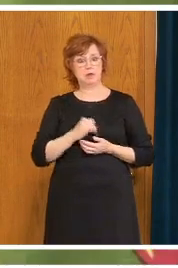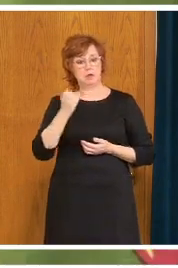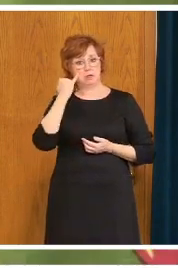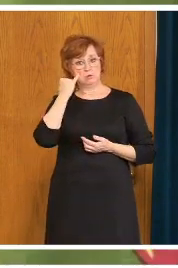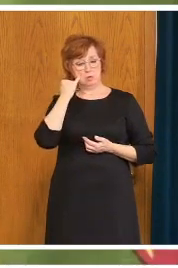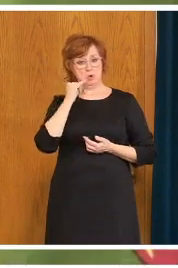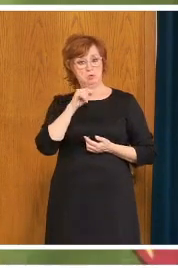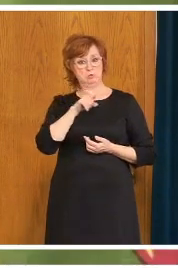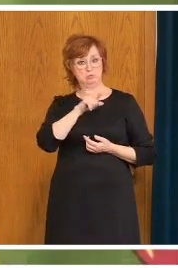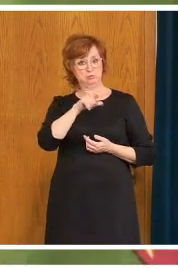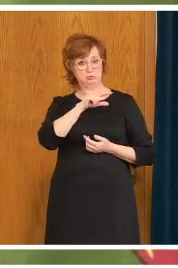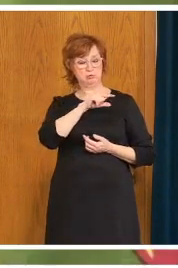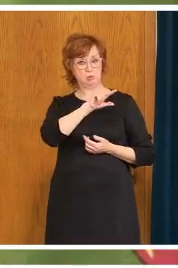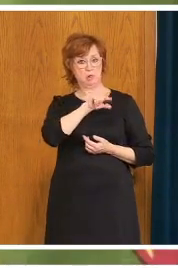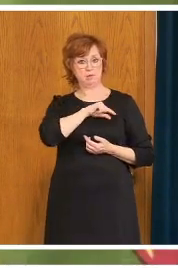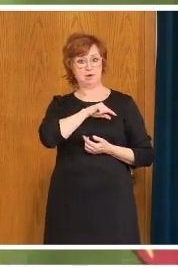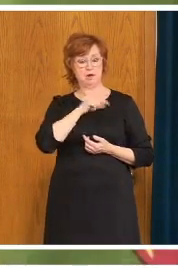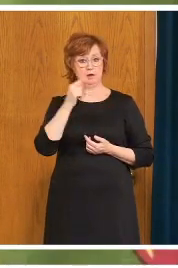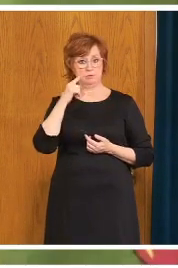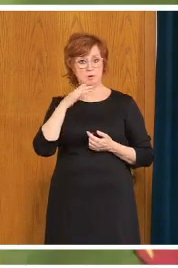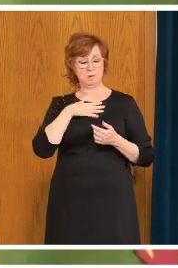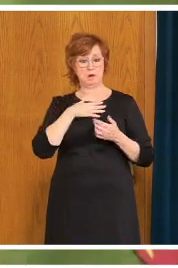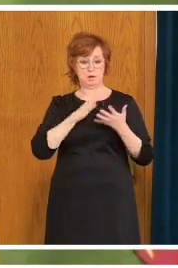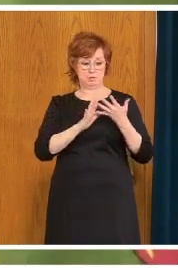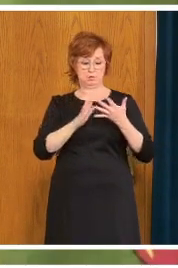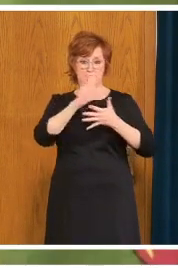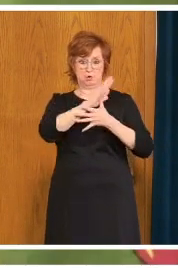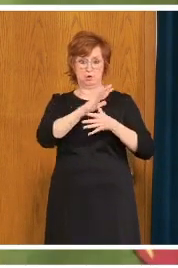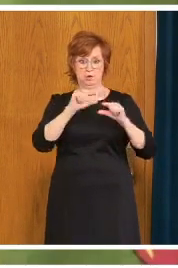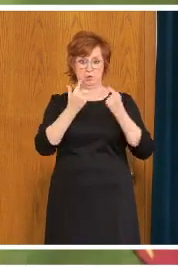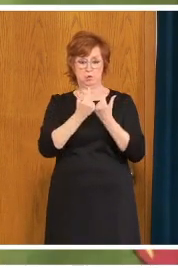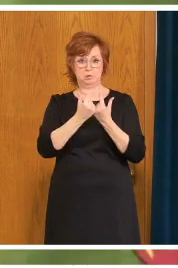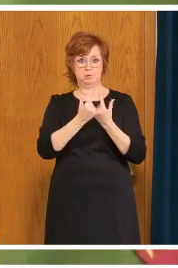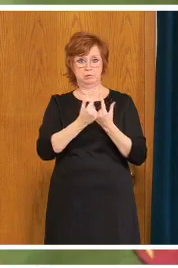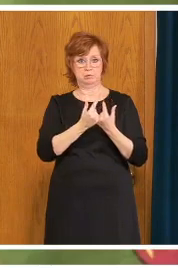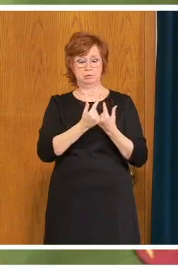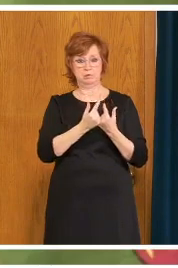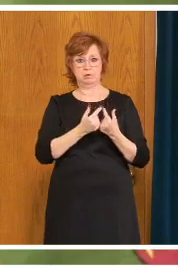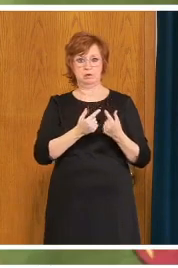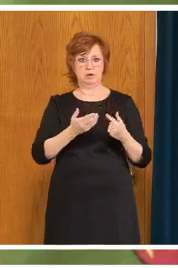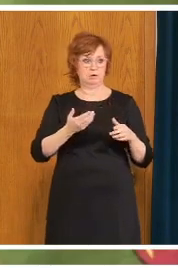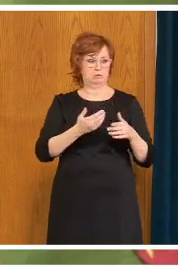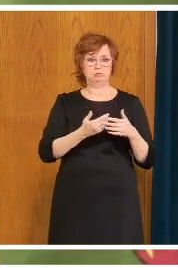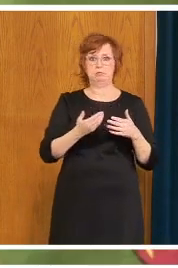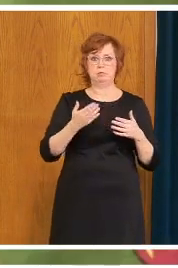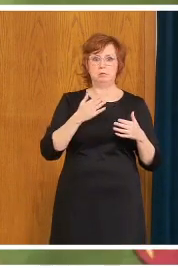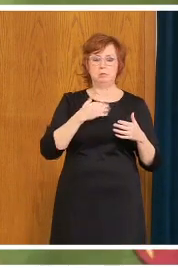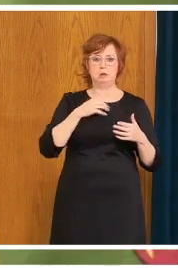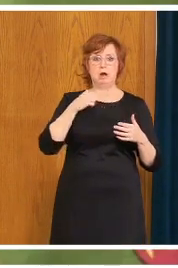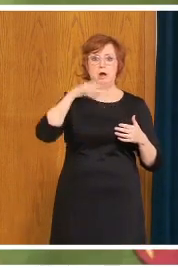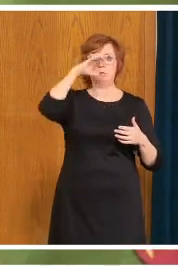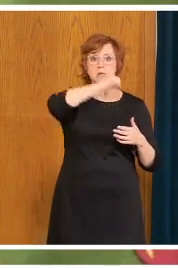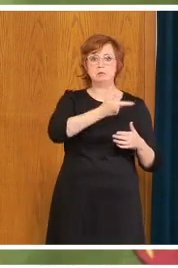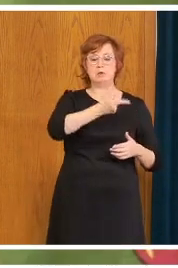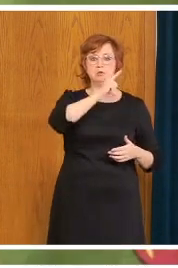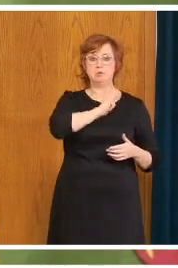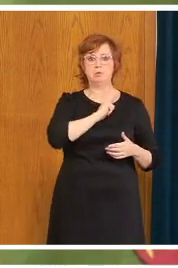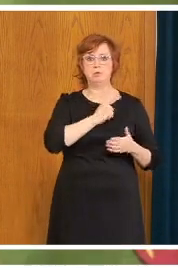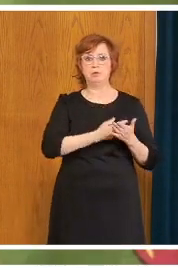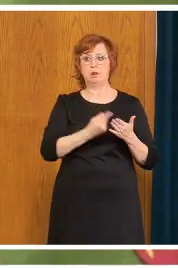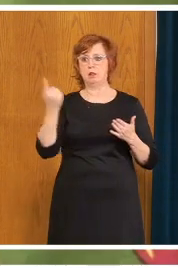that first priority sequence, and you can check this on our website, that means you're still eligible. Nothing has passed you by. You can still go and